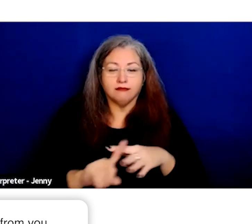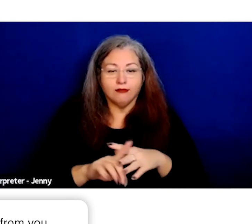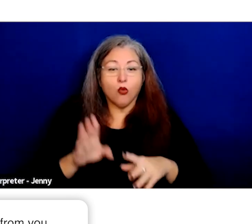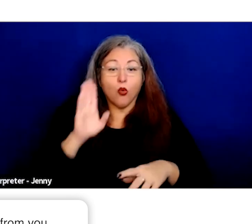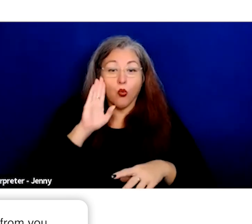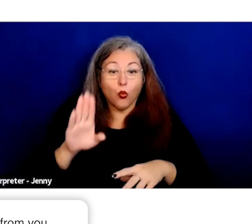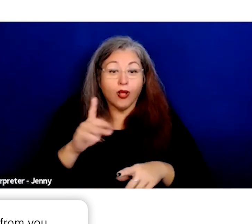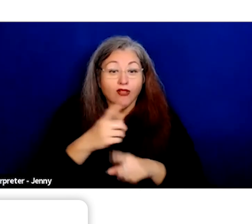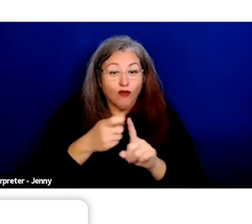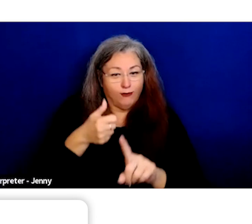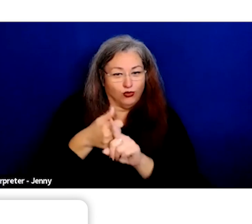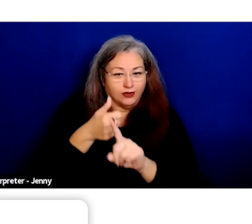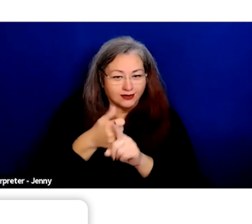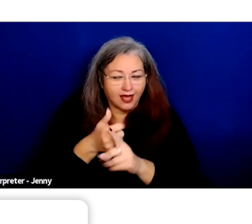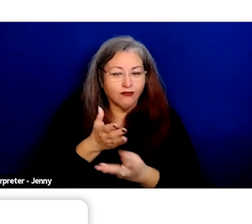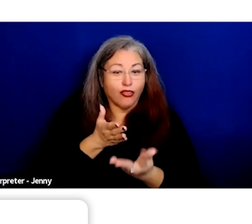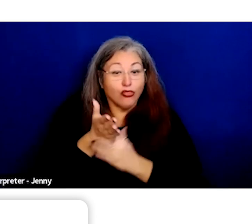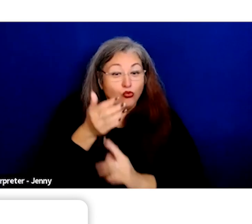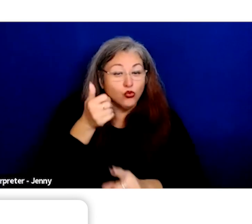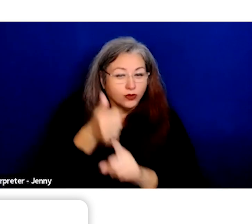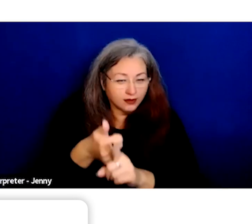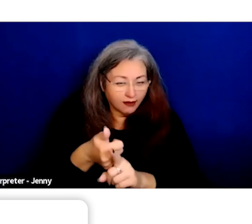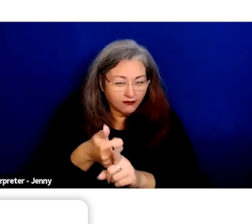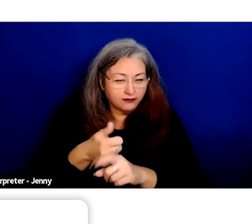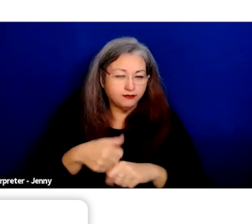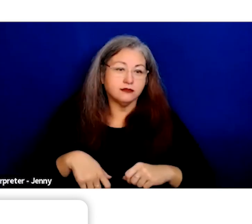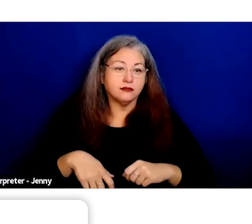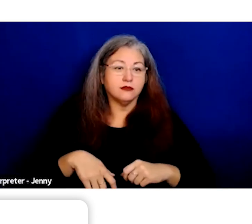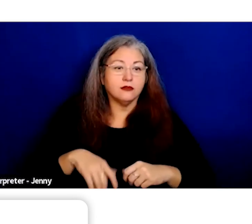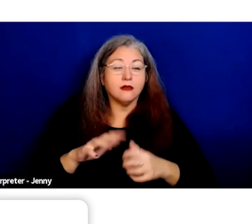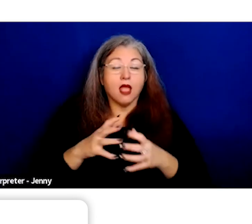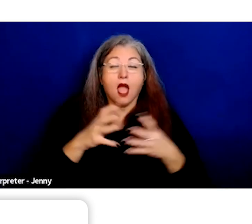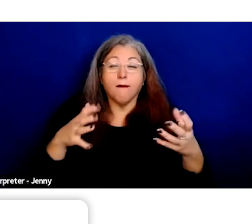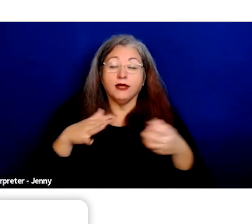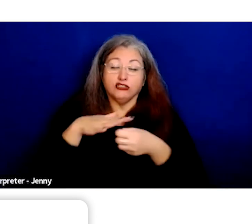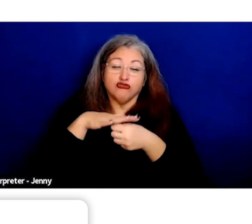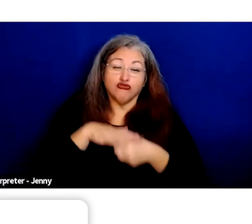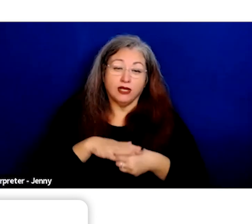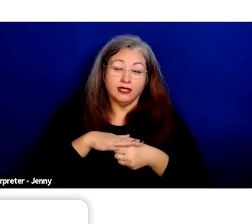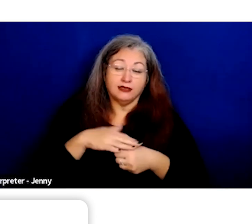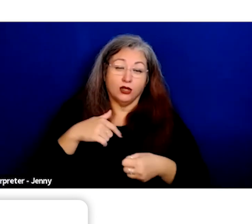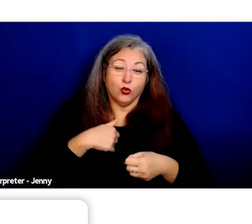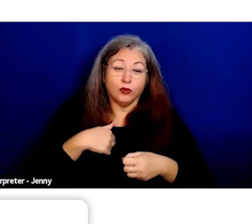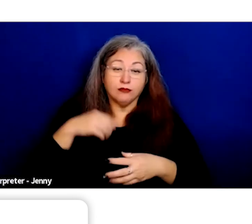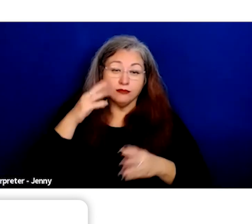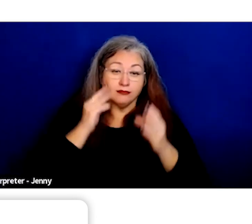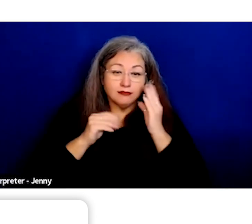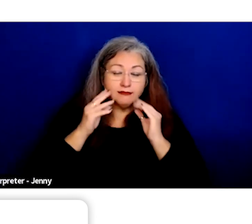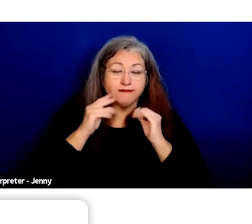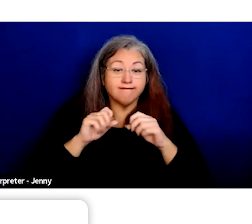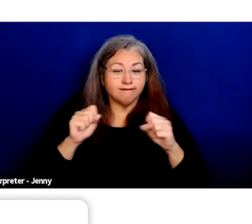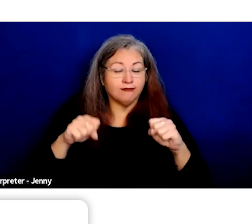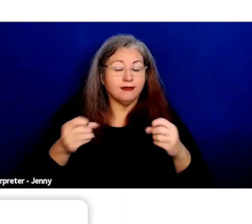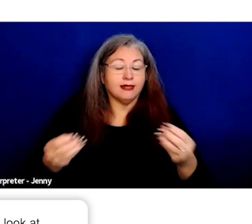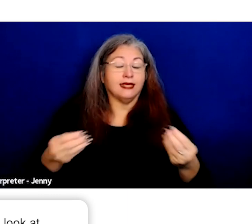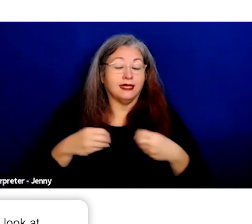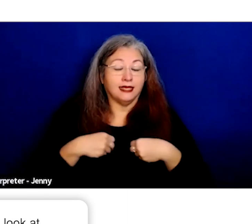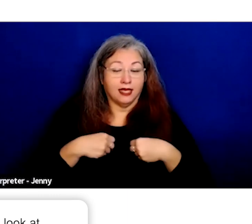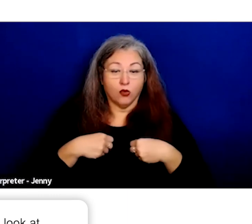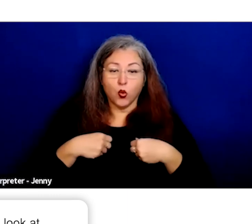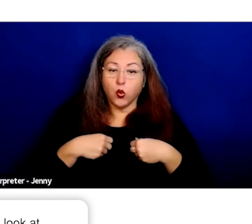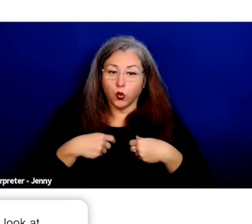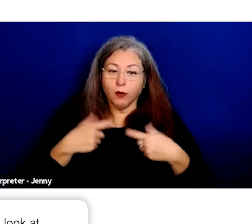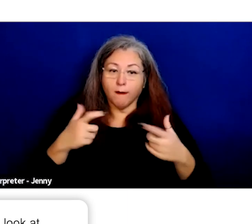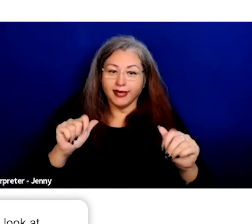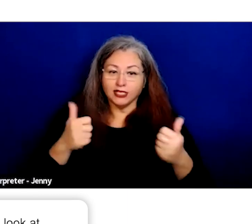you, through you. The amount of stress that we've been under has really challenged also